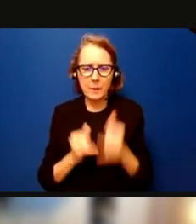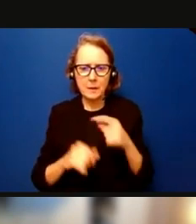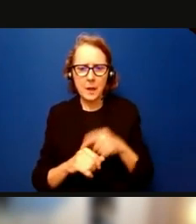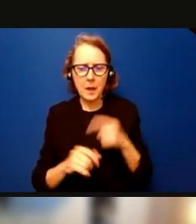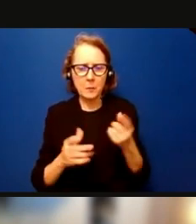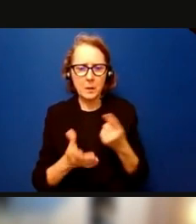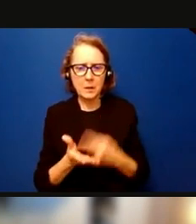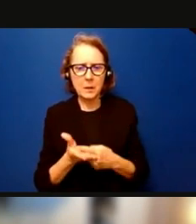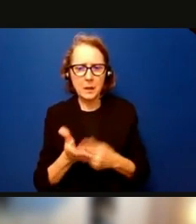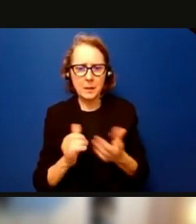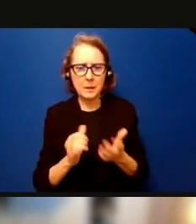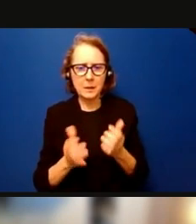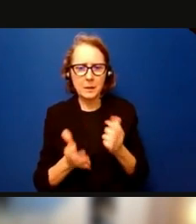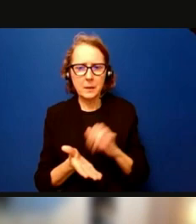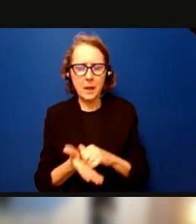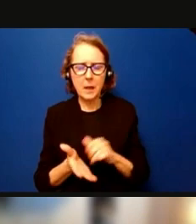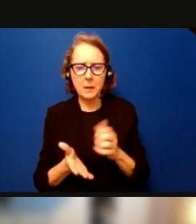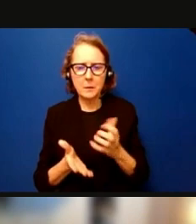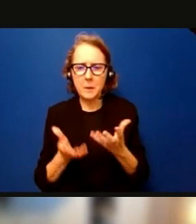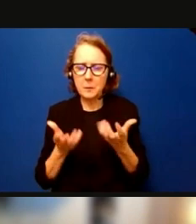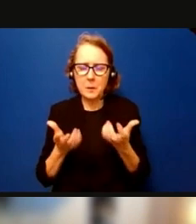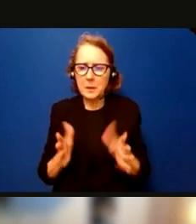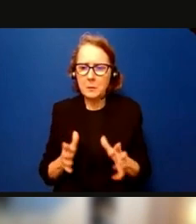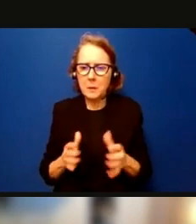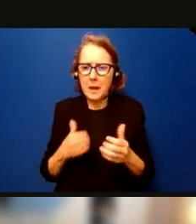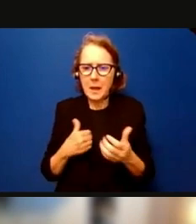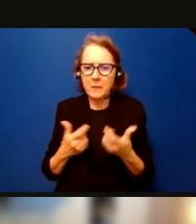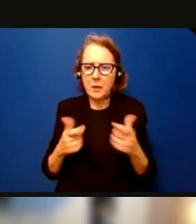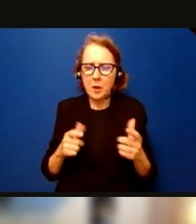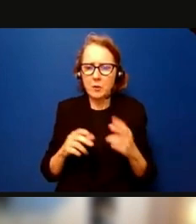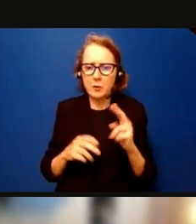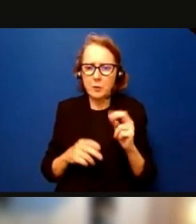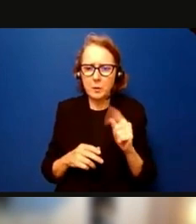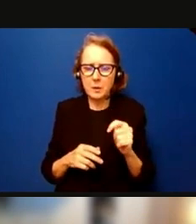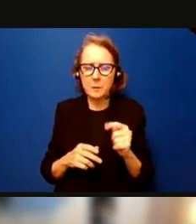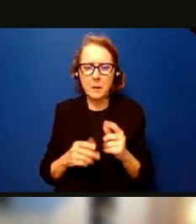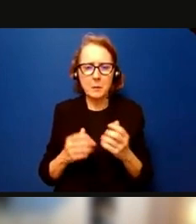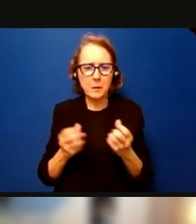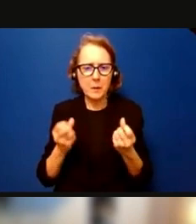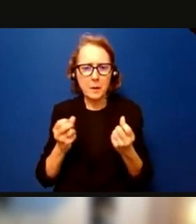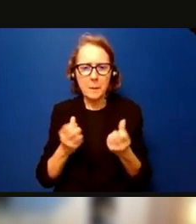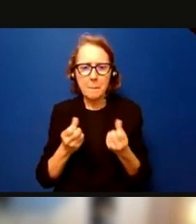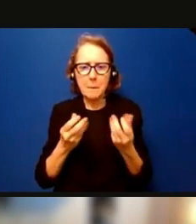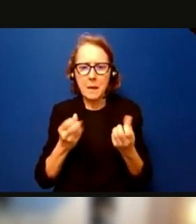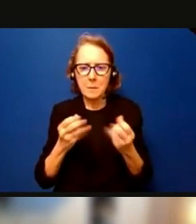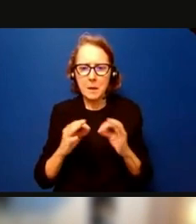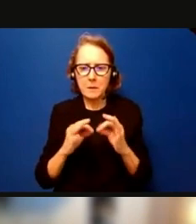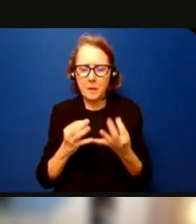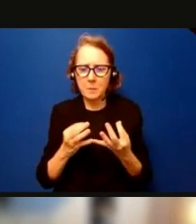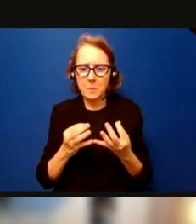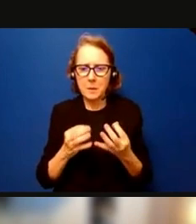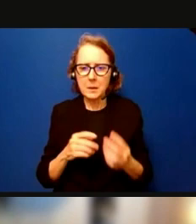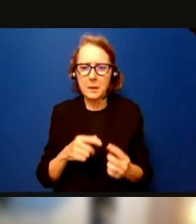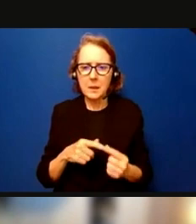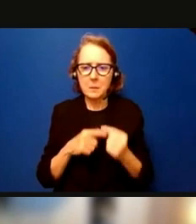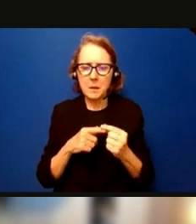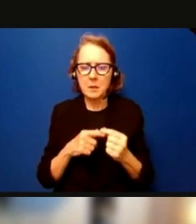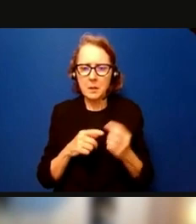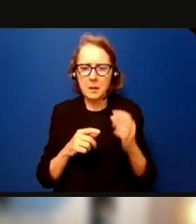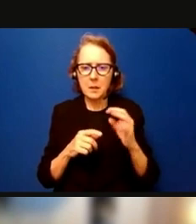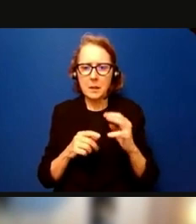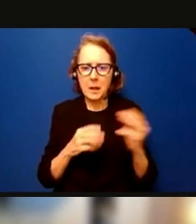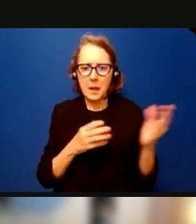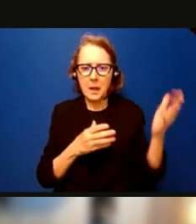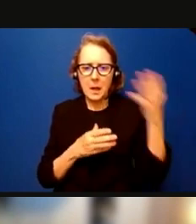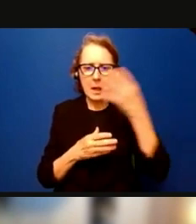a larger unit, right? But you have a lot of families that, especially the immigrant families, you know, they come from a culture that it's okay to not